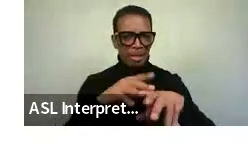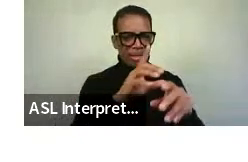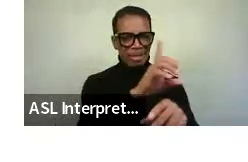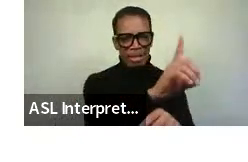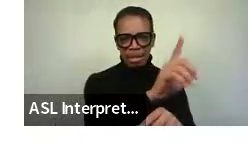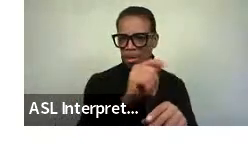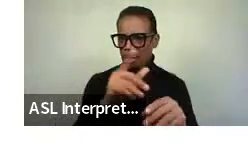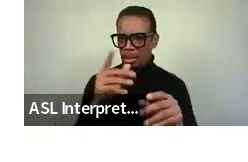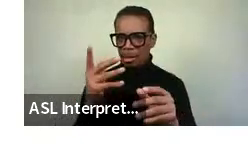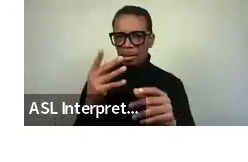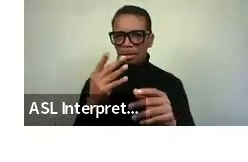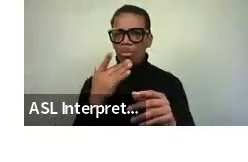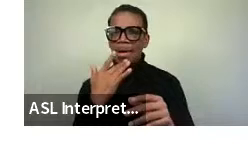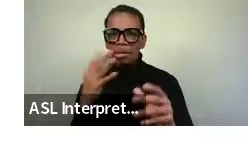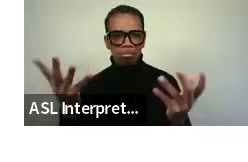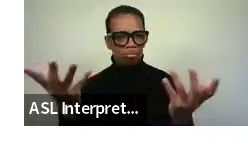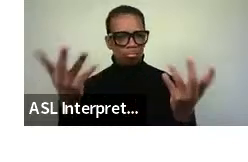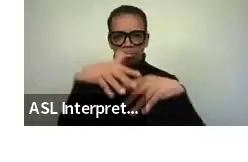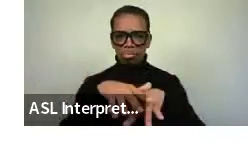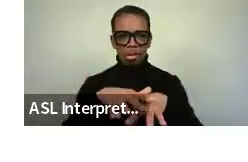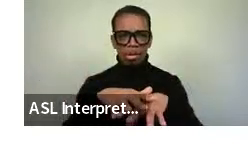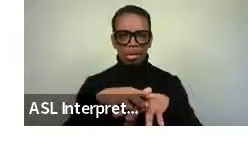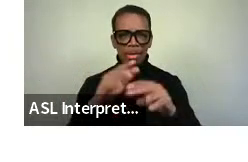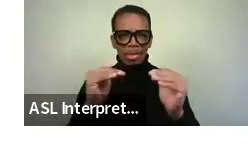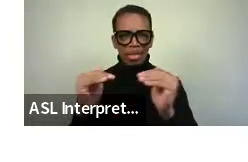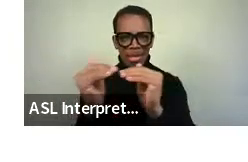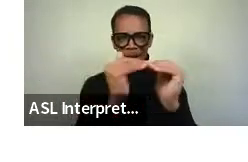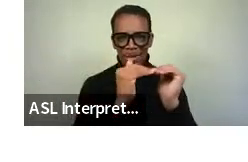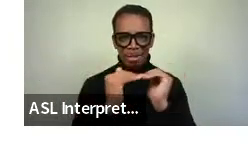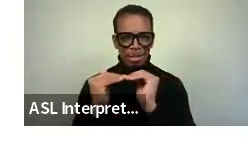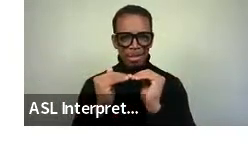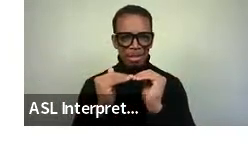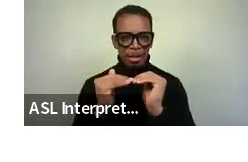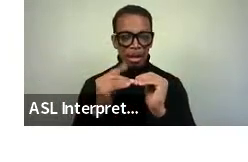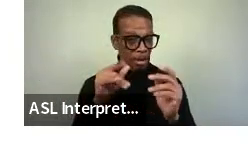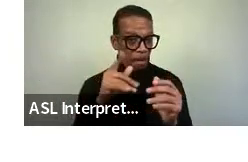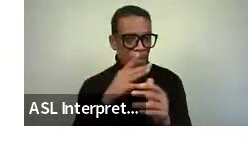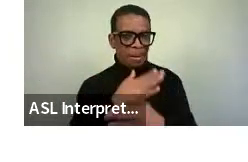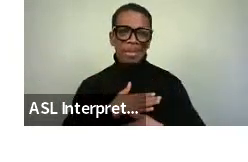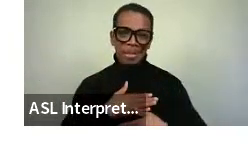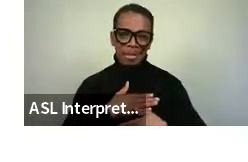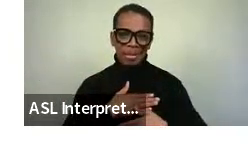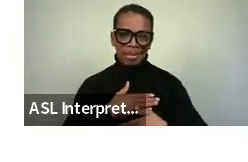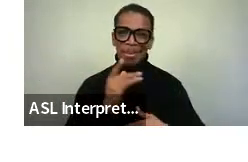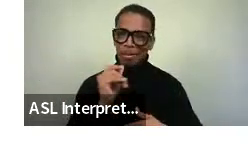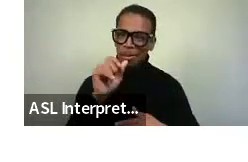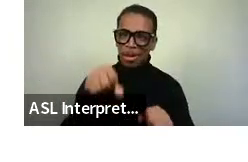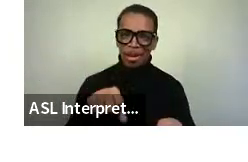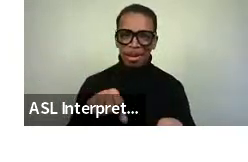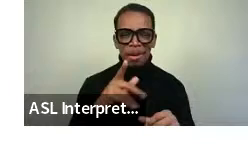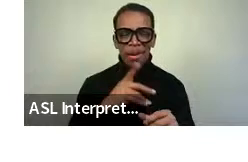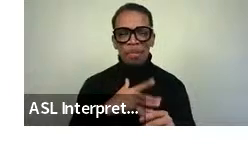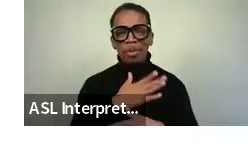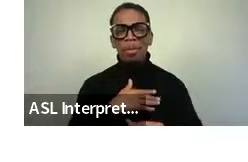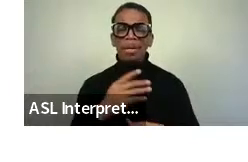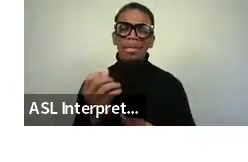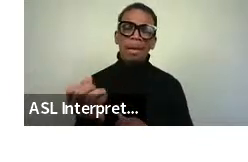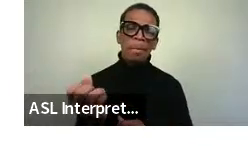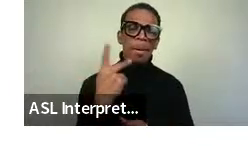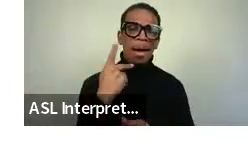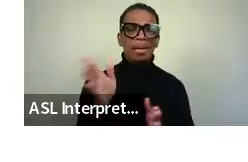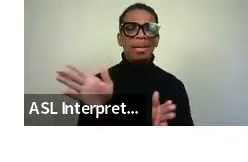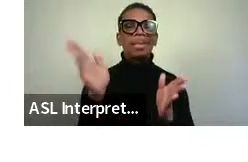if you have a chance and have a moment in your day, please continue to come back